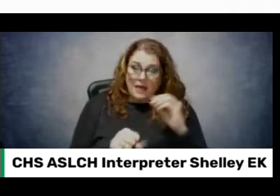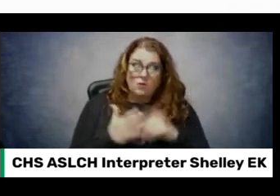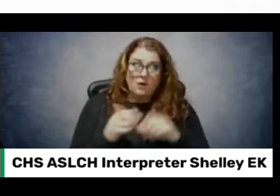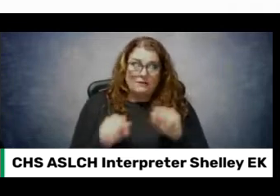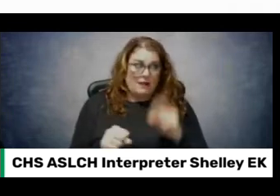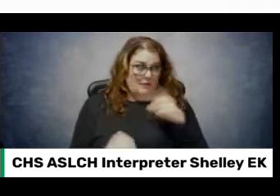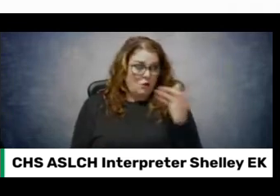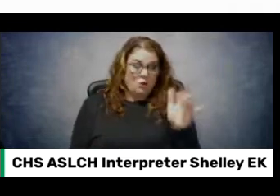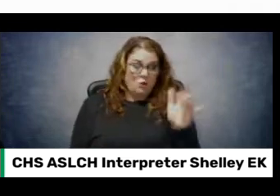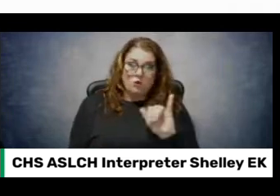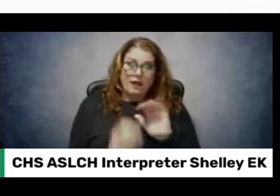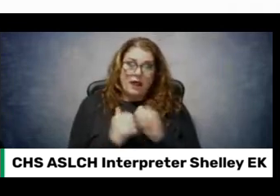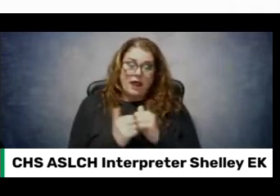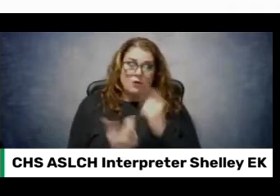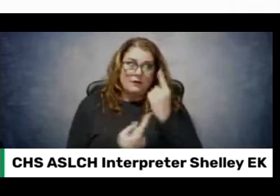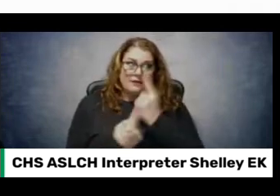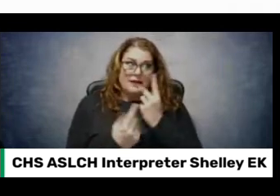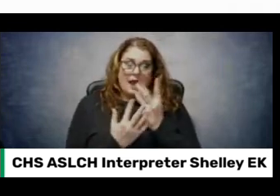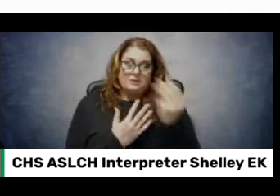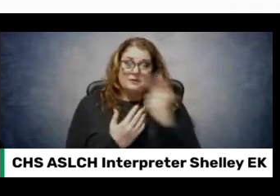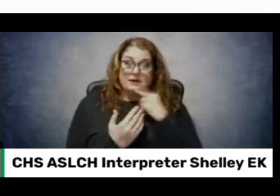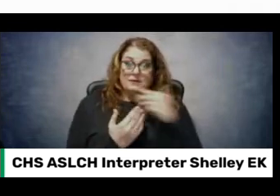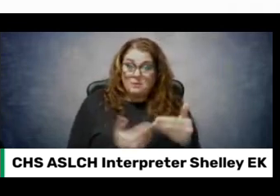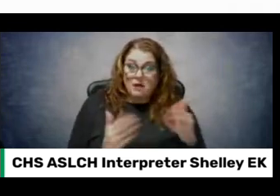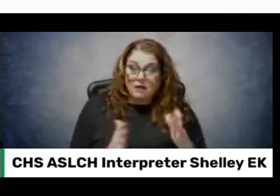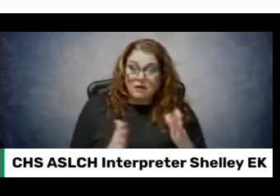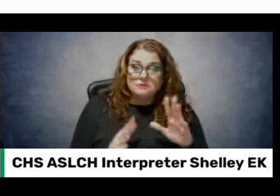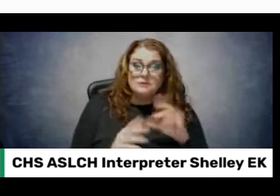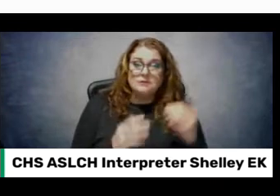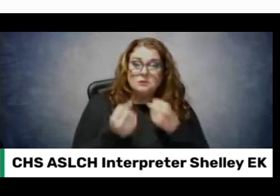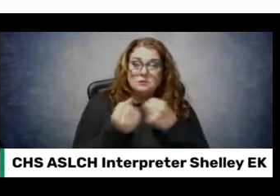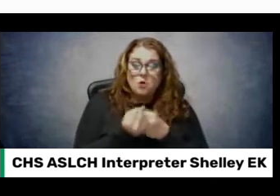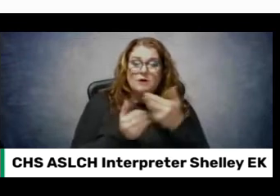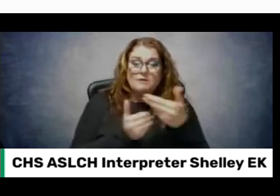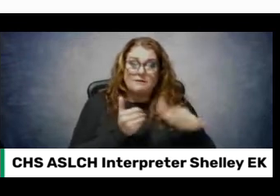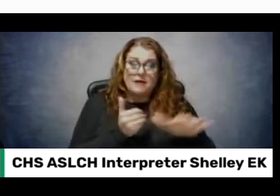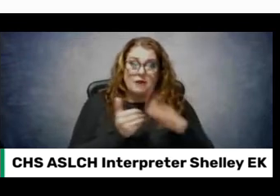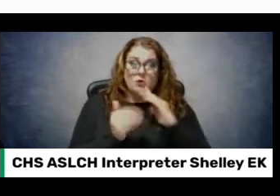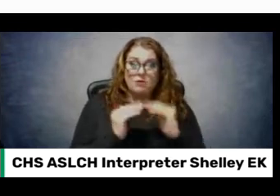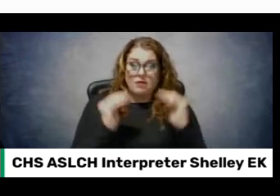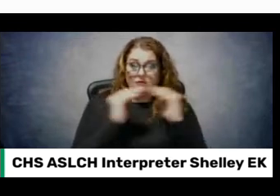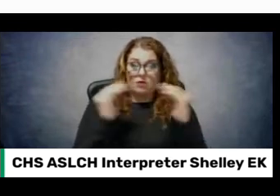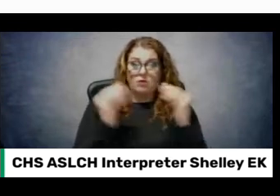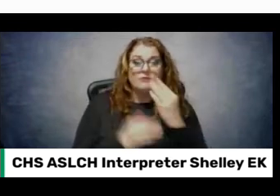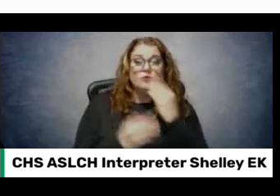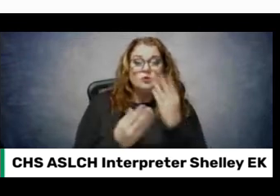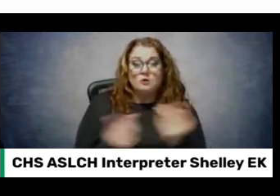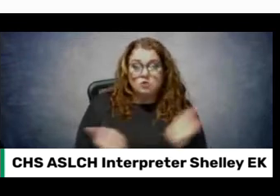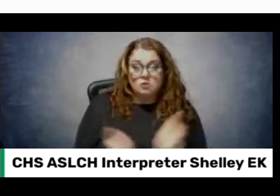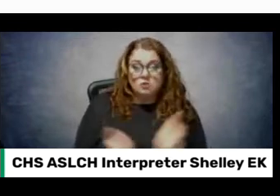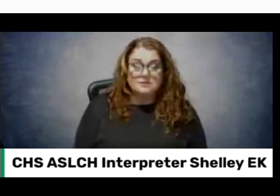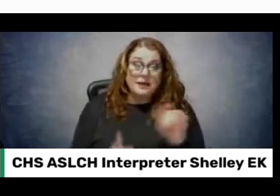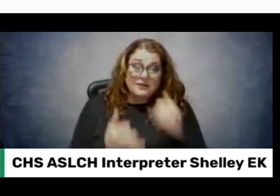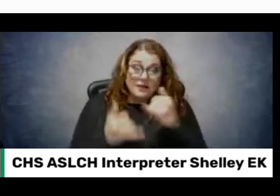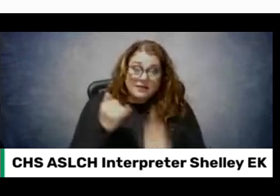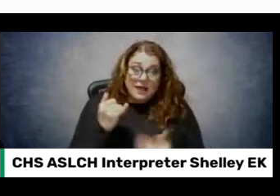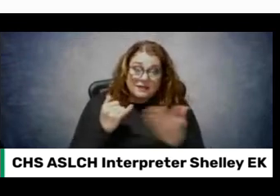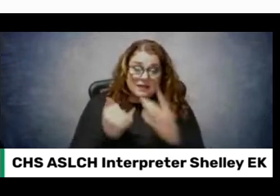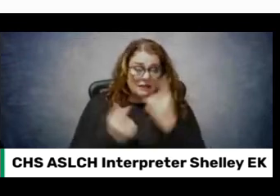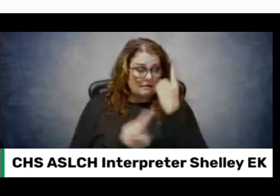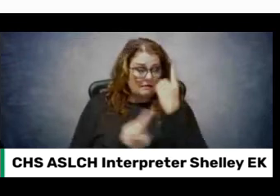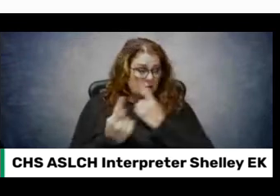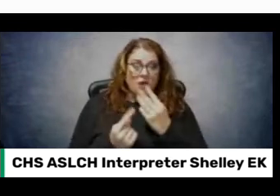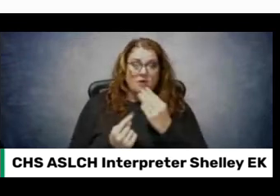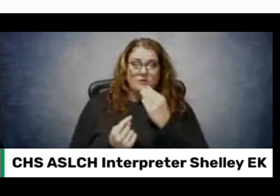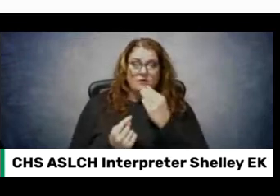look like, and how can we think outside of the box and support at the neighborhood level food solutions? And the last thing is really thinking about food